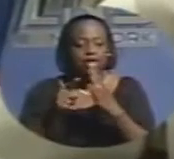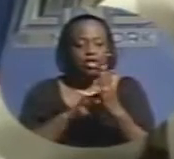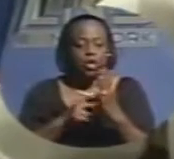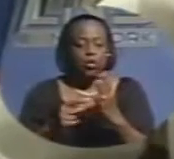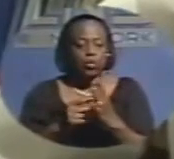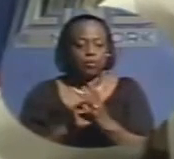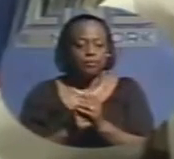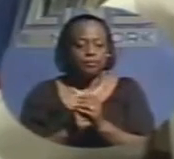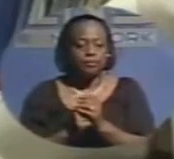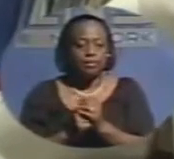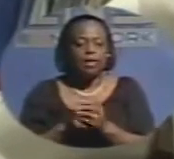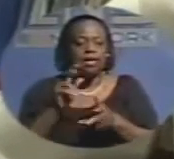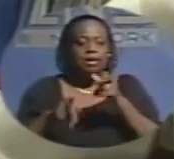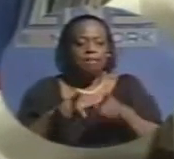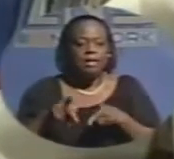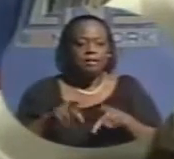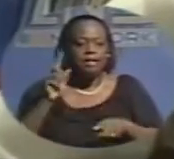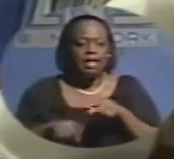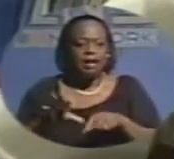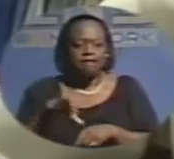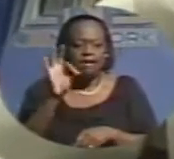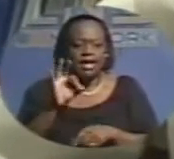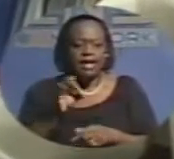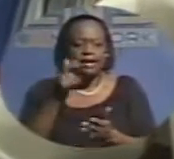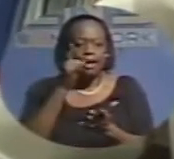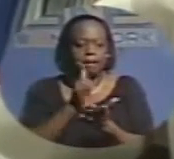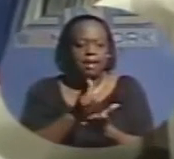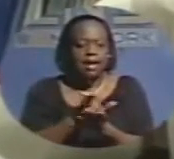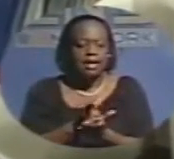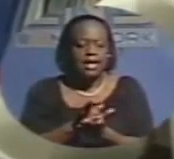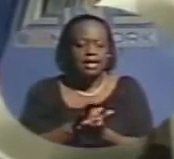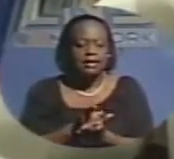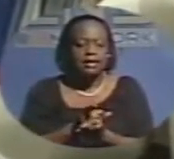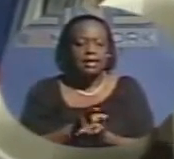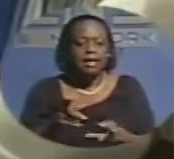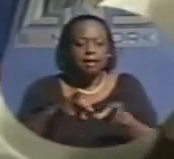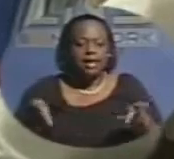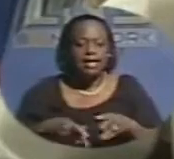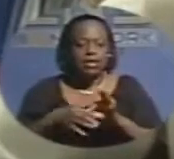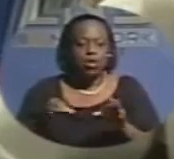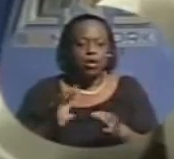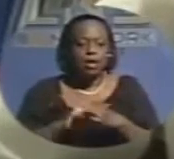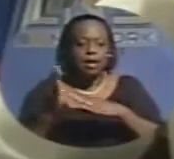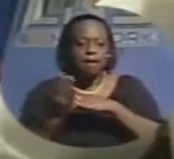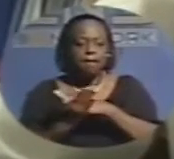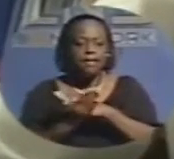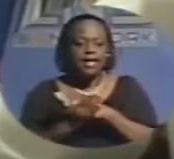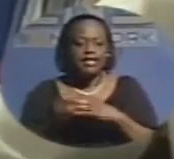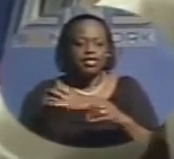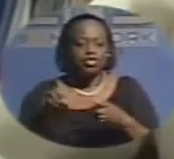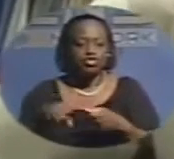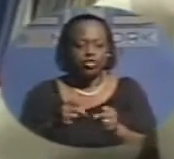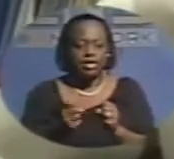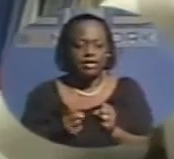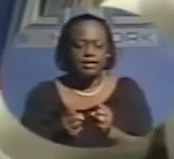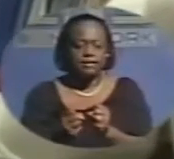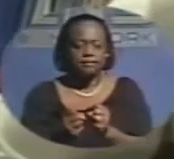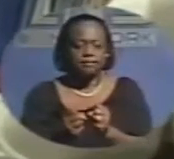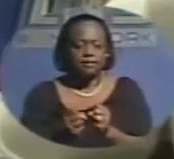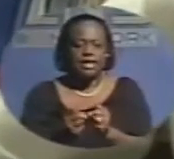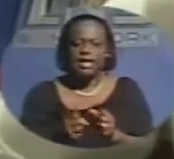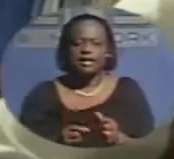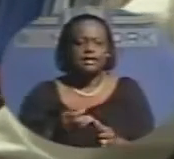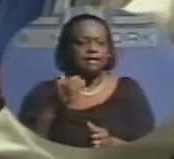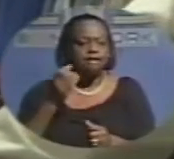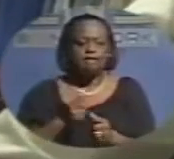people saying that they can't find parking spaces on Bay Street, this and that, because taxi taking up, it's far from